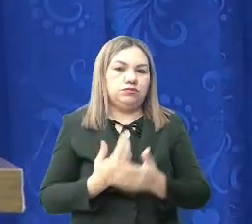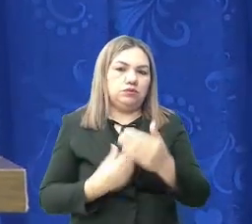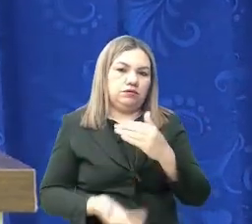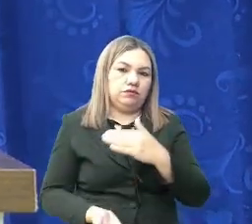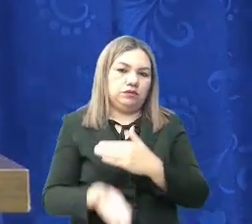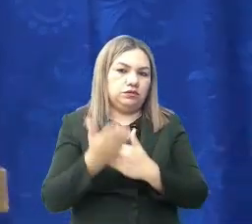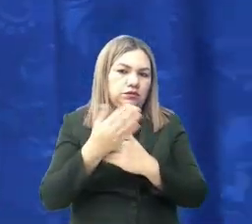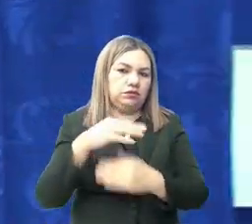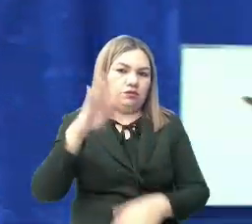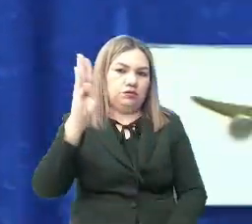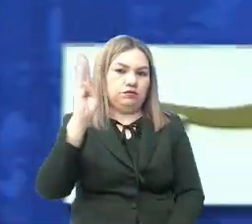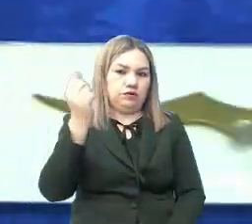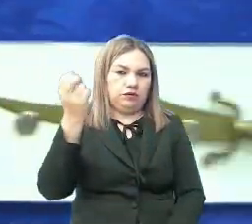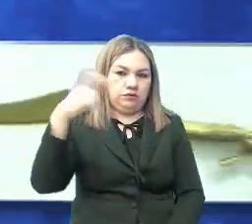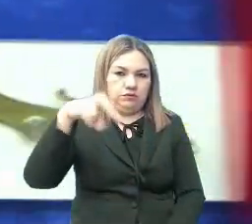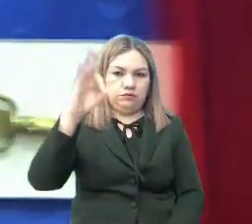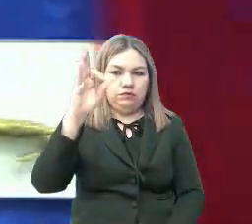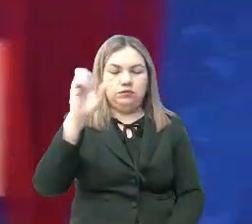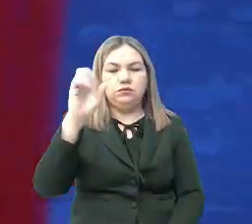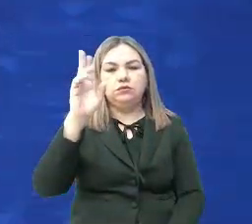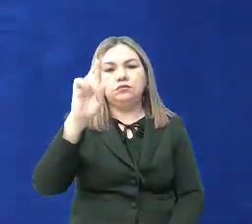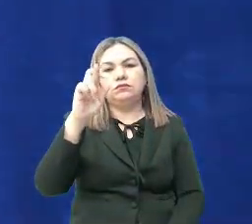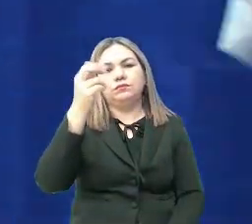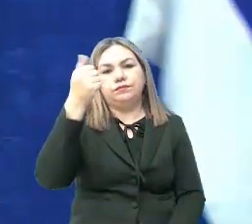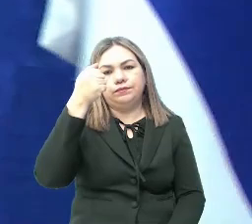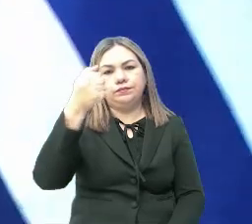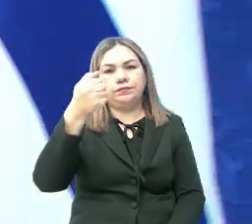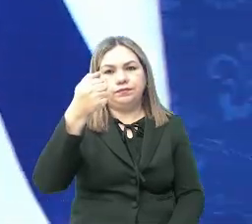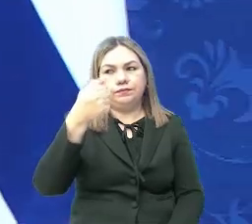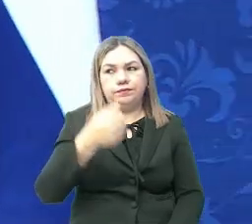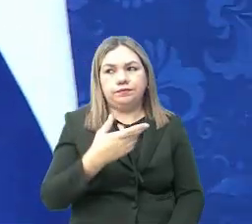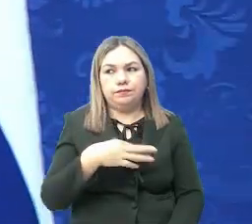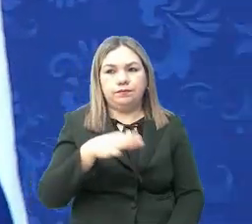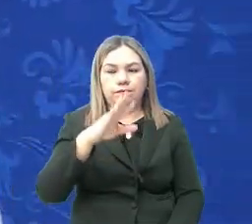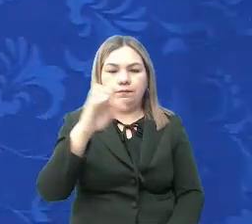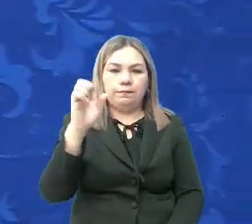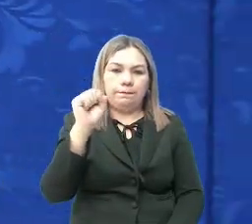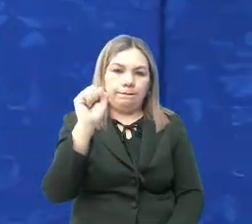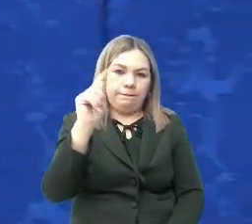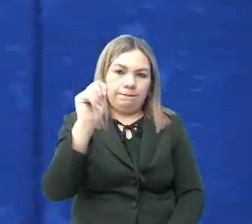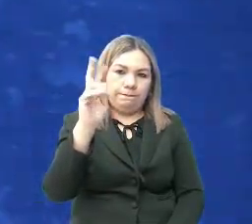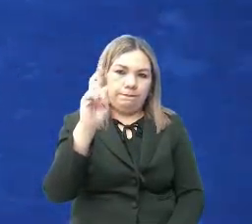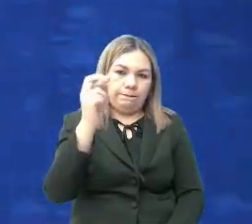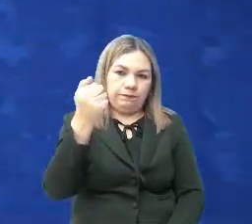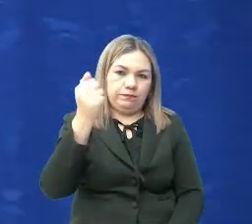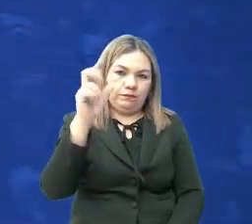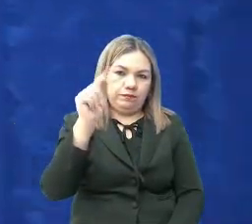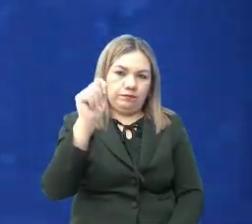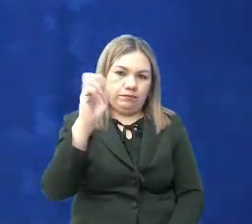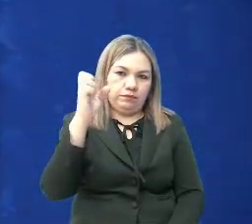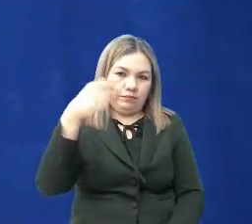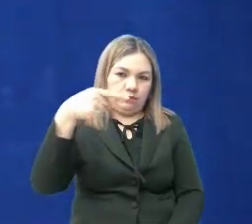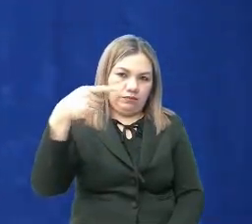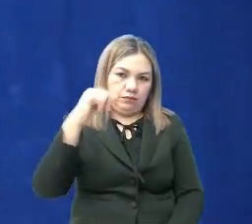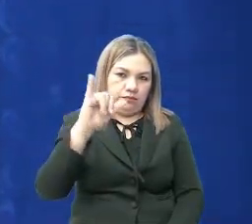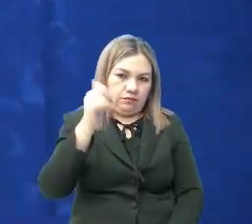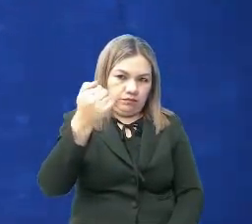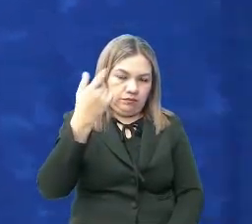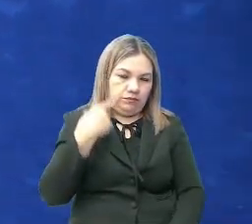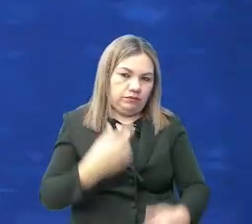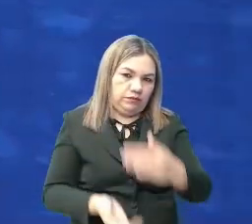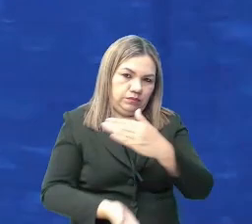the spirit of Jehovah is the strategic war, and the strategy that the Lord is giving you is to